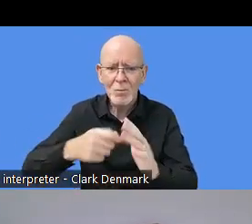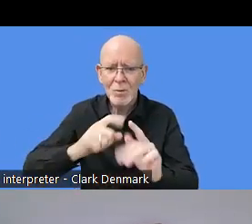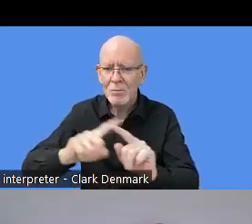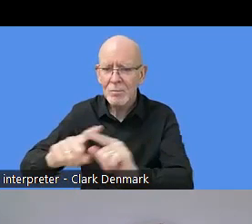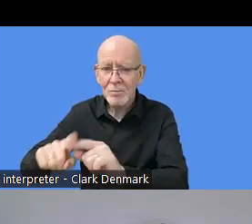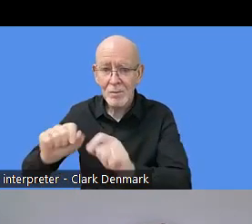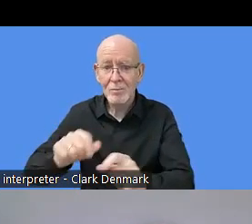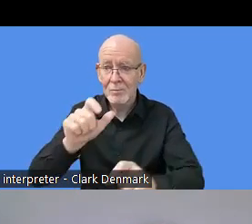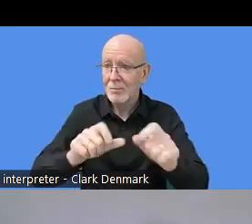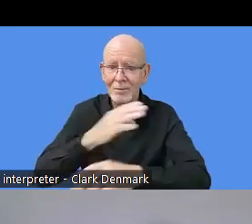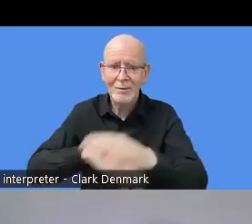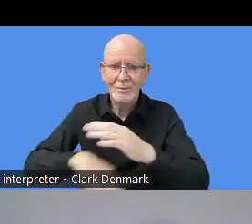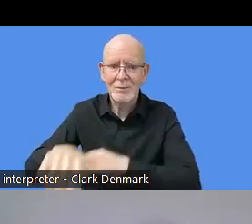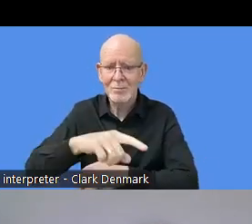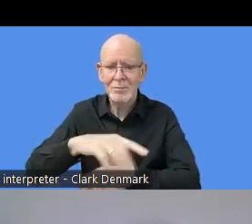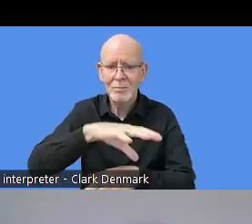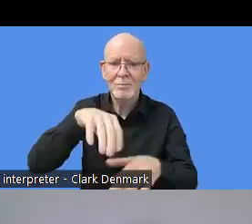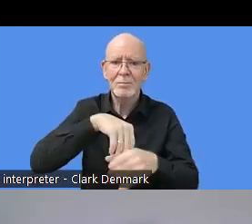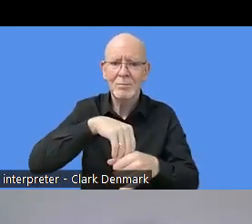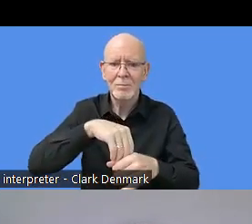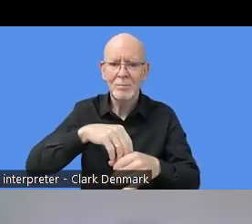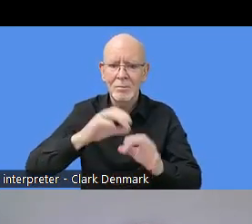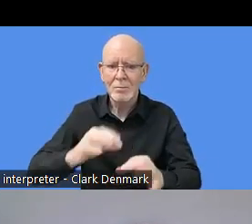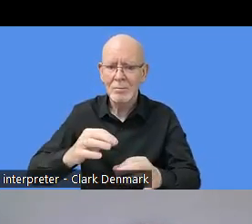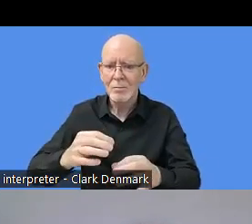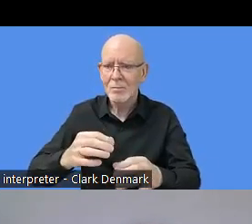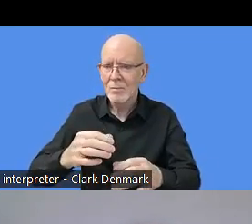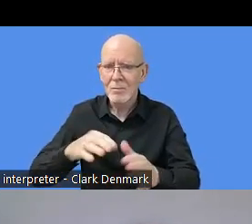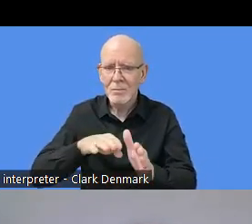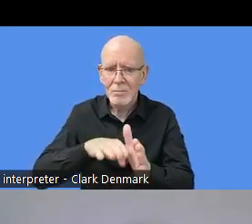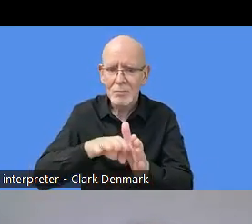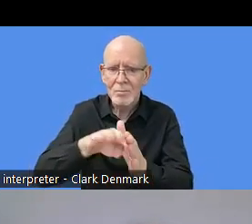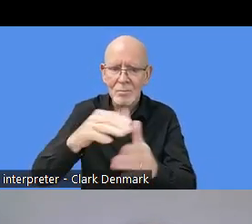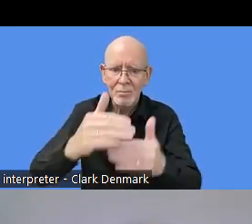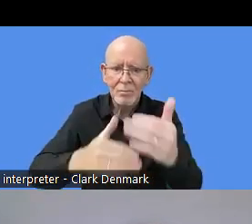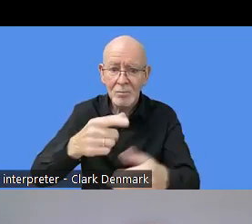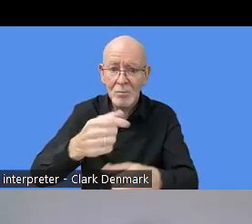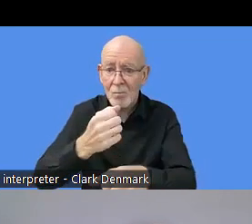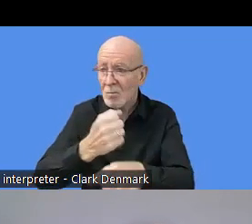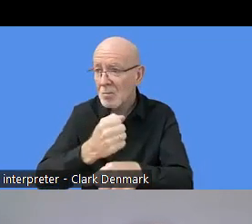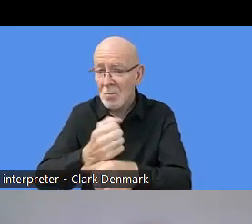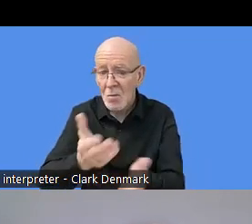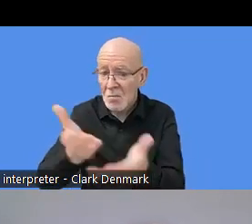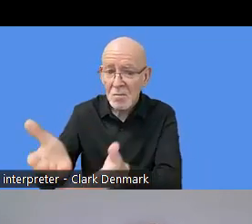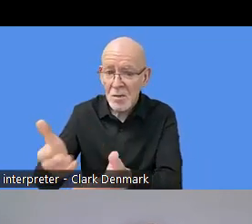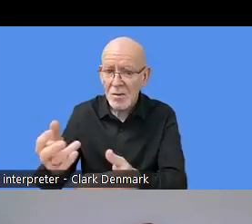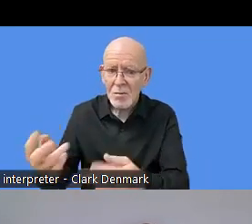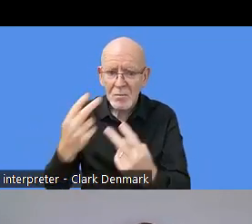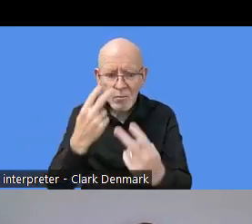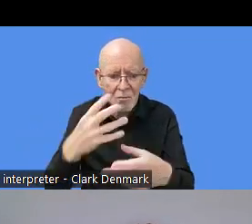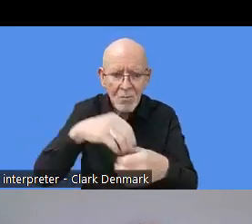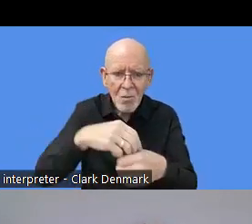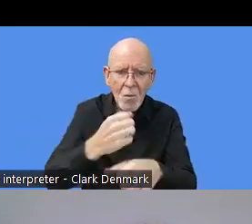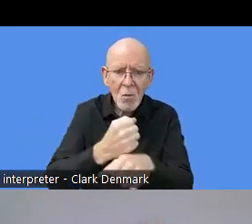persons with disabilities, we really highly encourage you to nominate these programs. Here